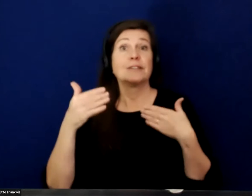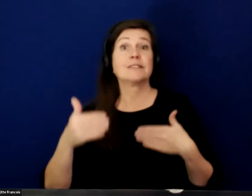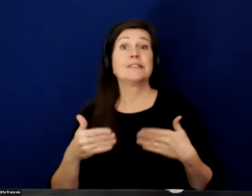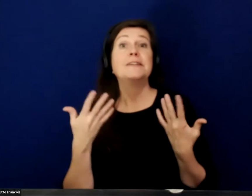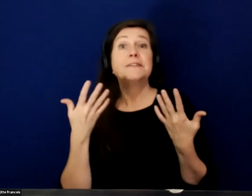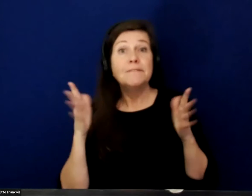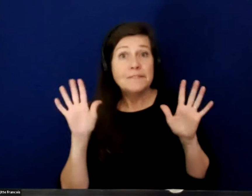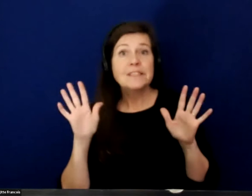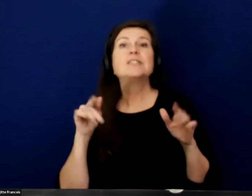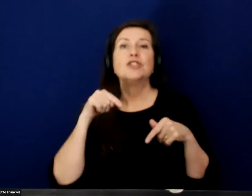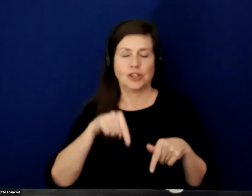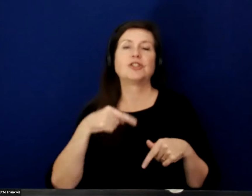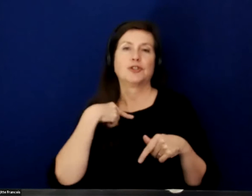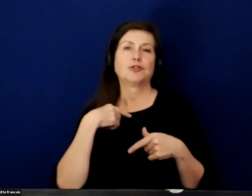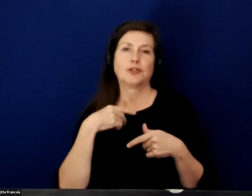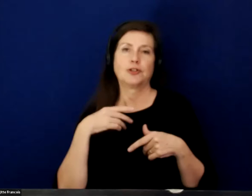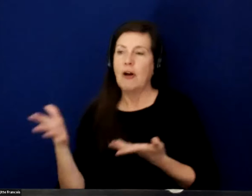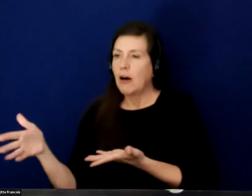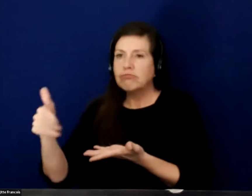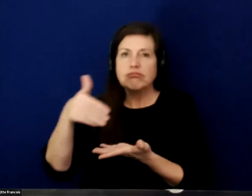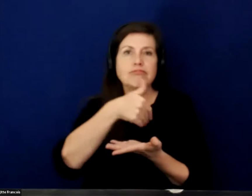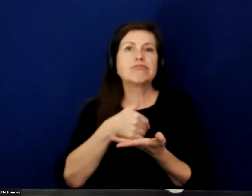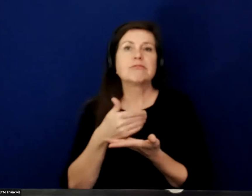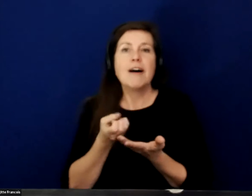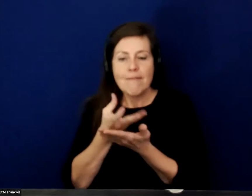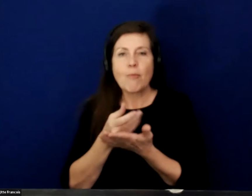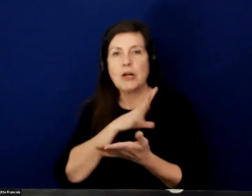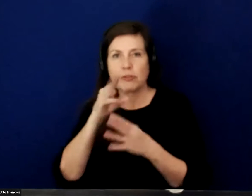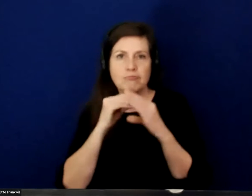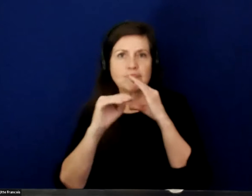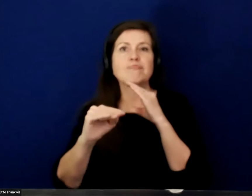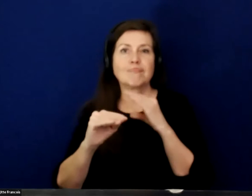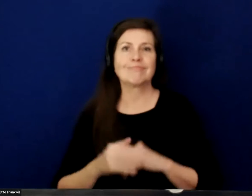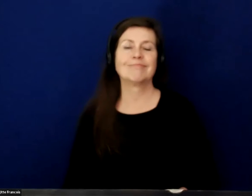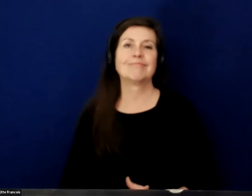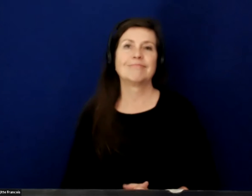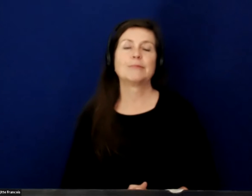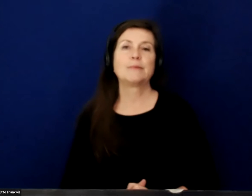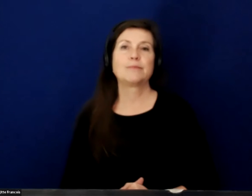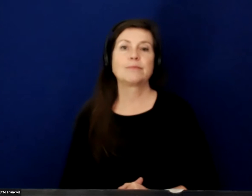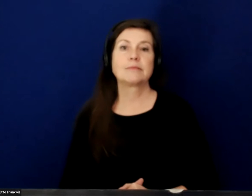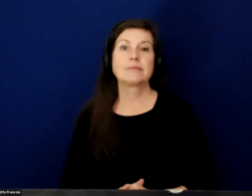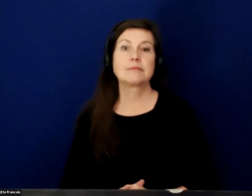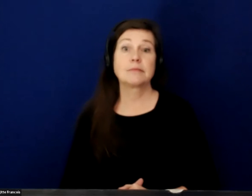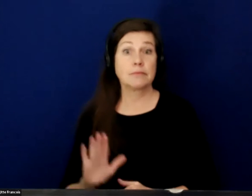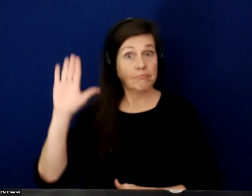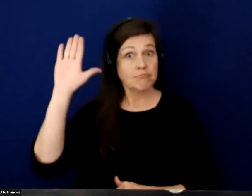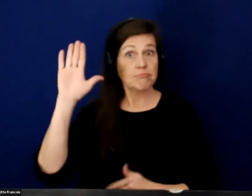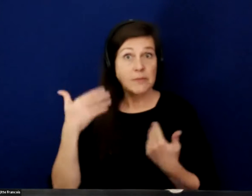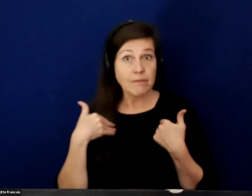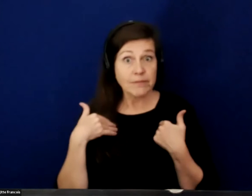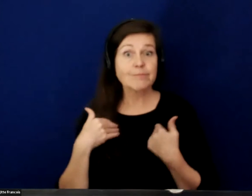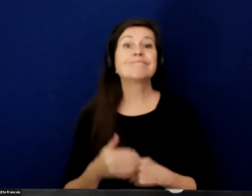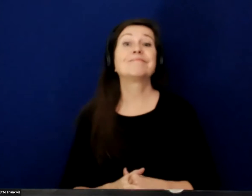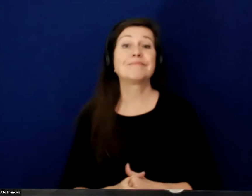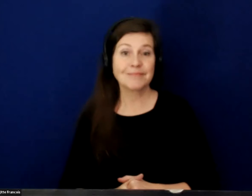can collect a lot of good information and send it out to everyone if you're interested. So did we have another hand raised?